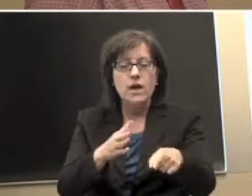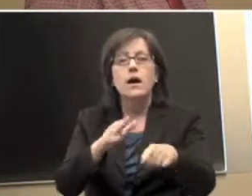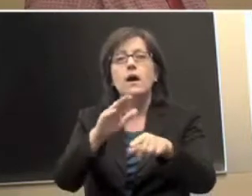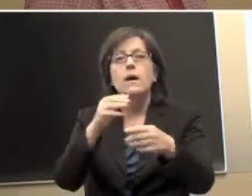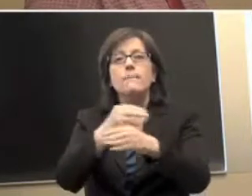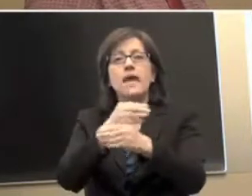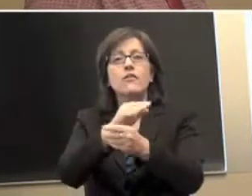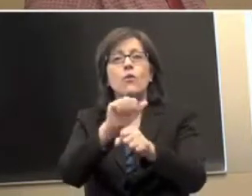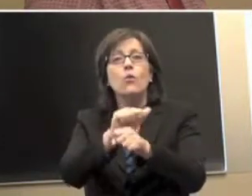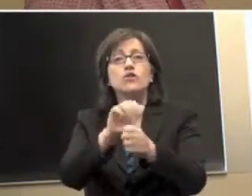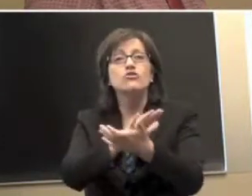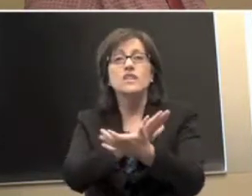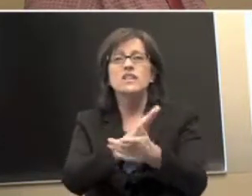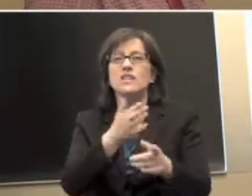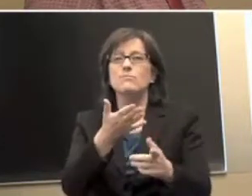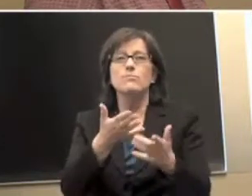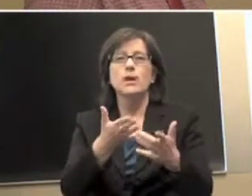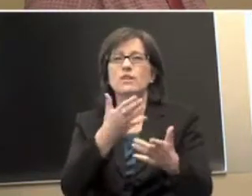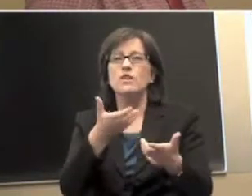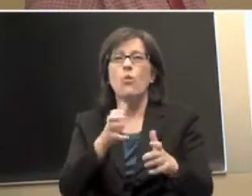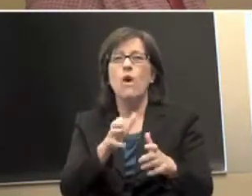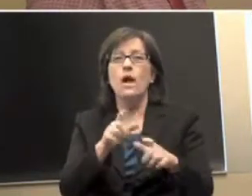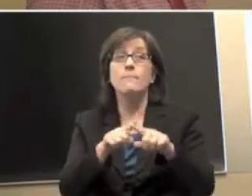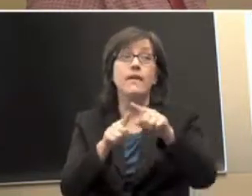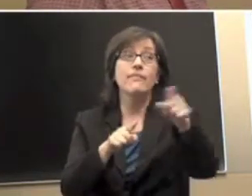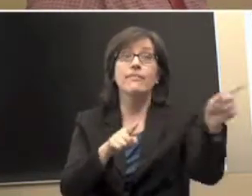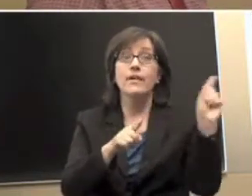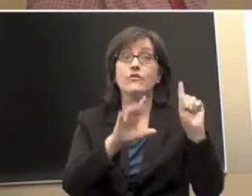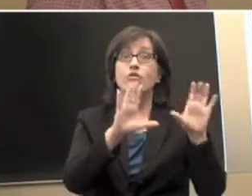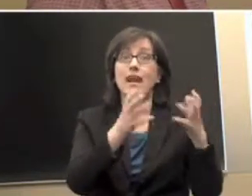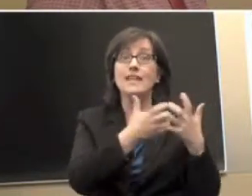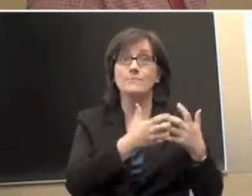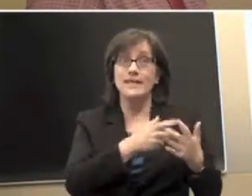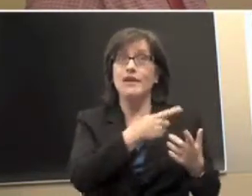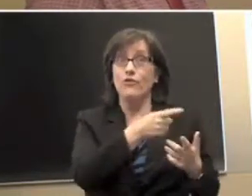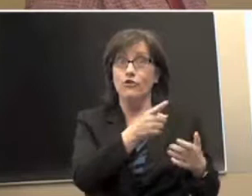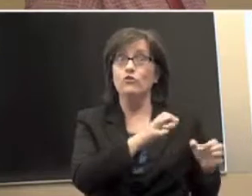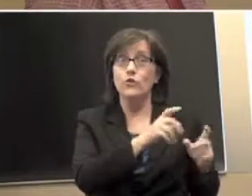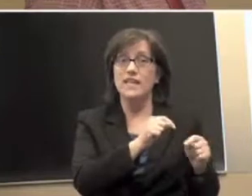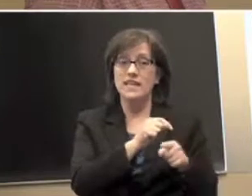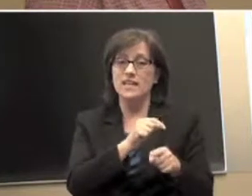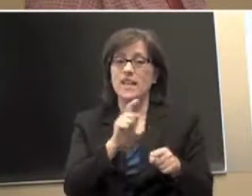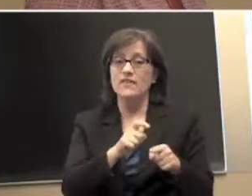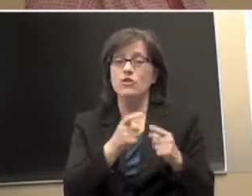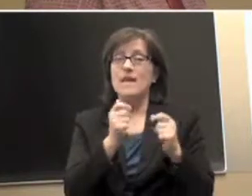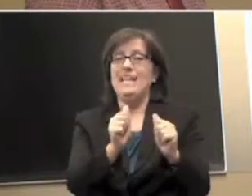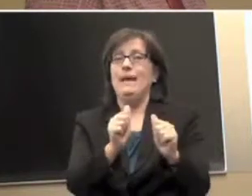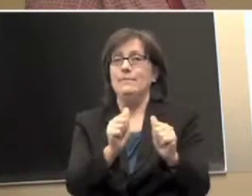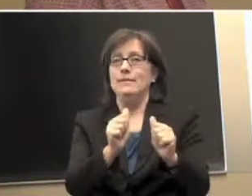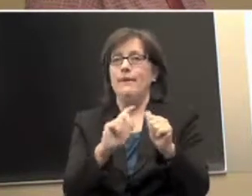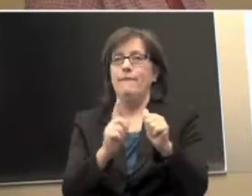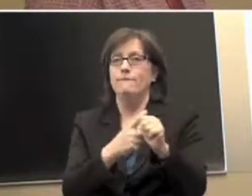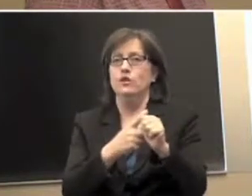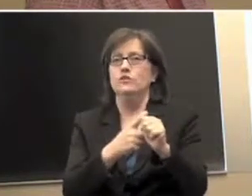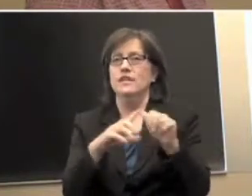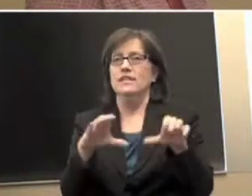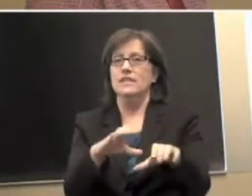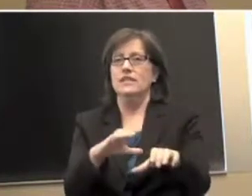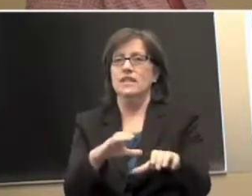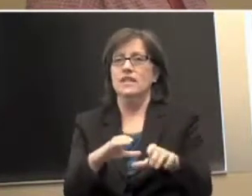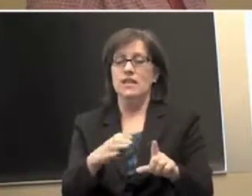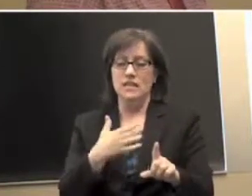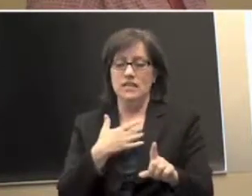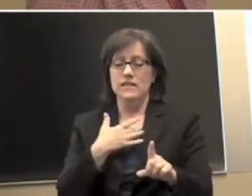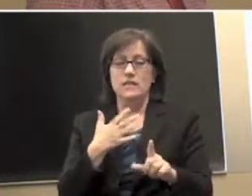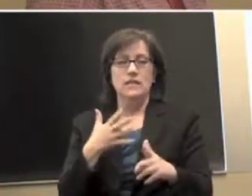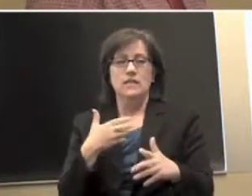probably really doesn't want to do, but the other classmates are doing that worksheet, so he's going to have to attempt to do that first activity. If he feels that